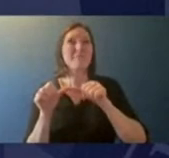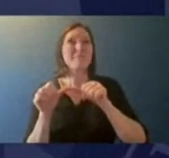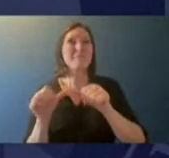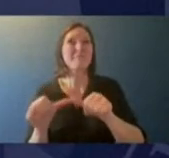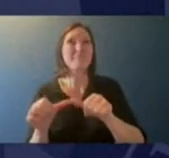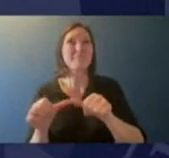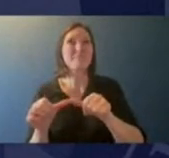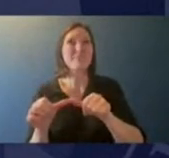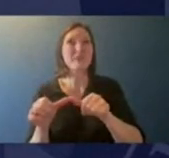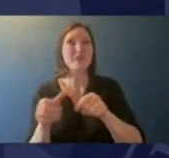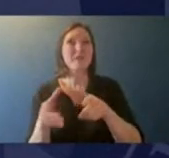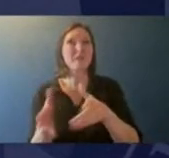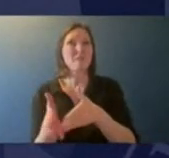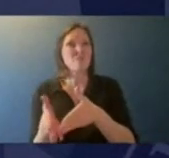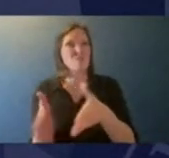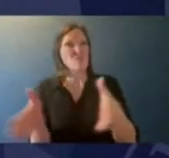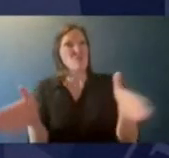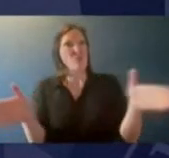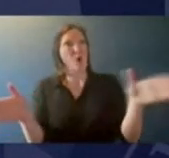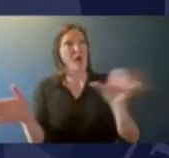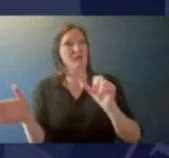tremendous scope for